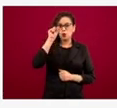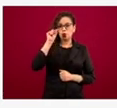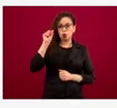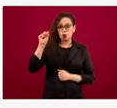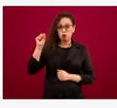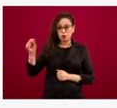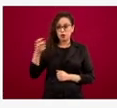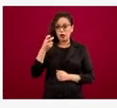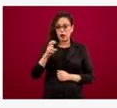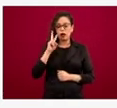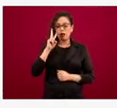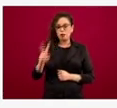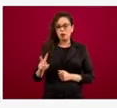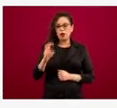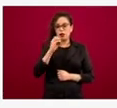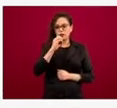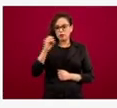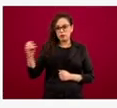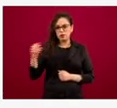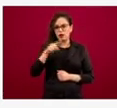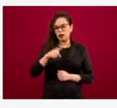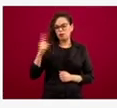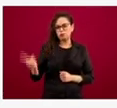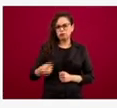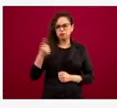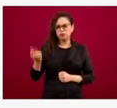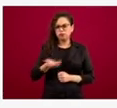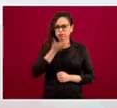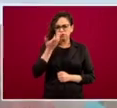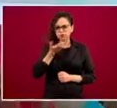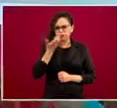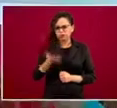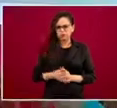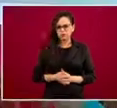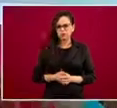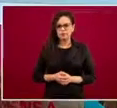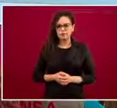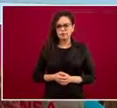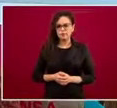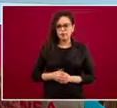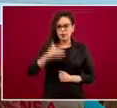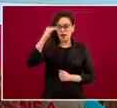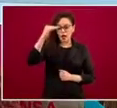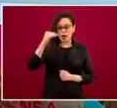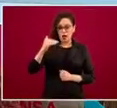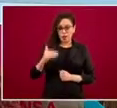way. We can see the dot line that is zero